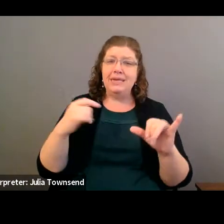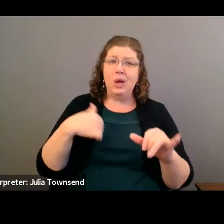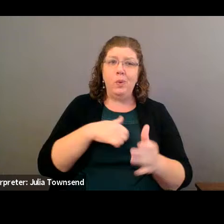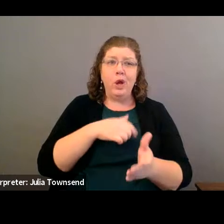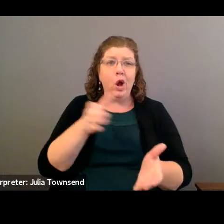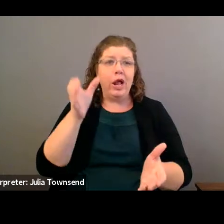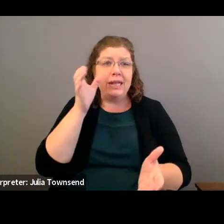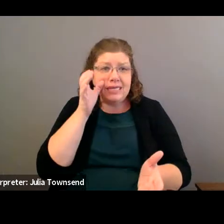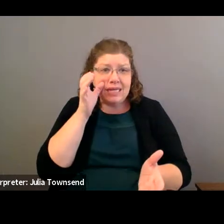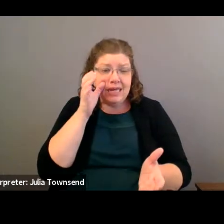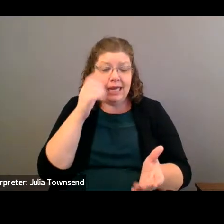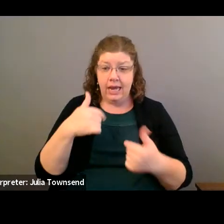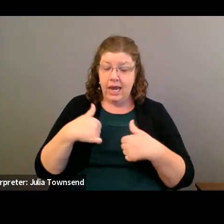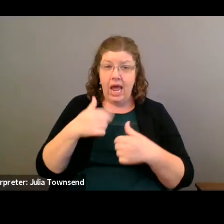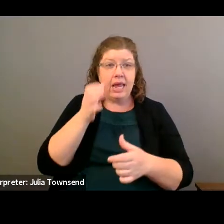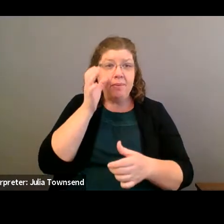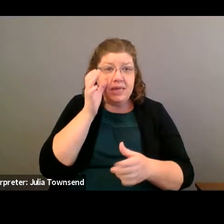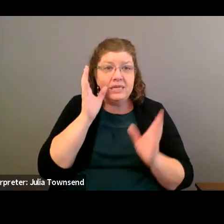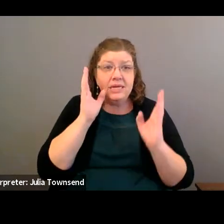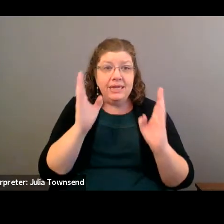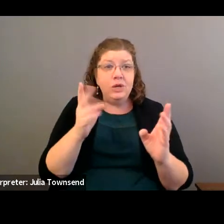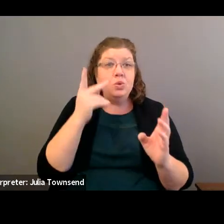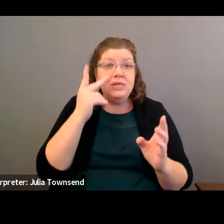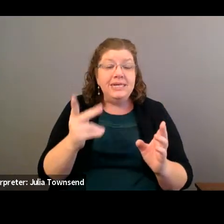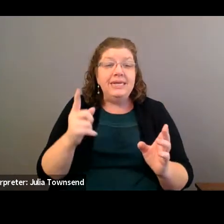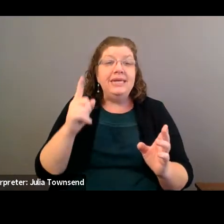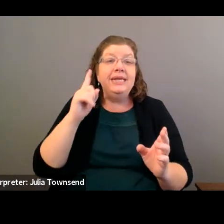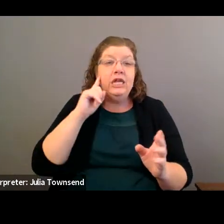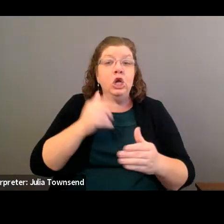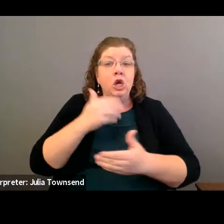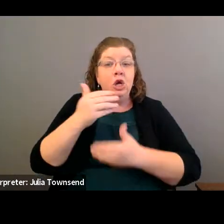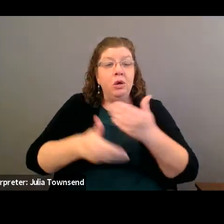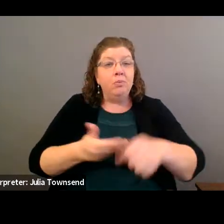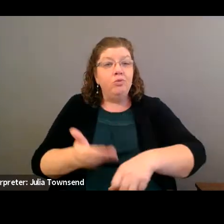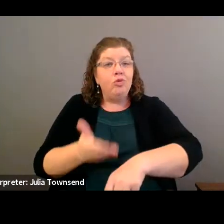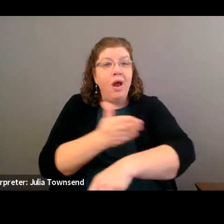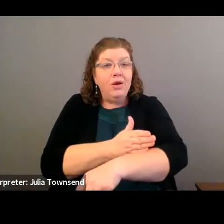and I am listening to see and to hear progress.